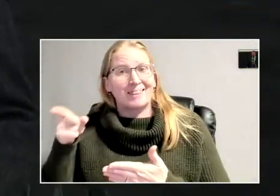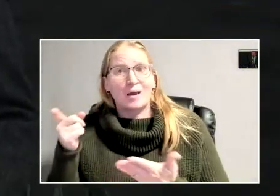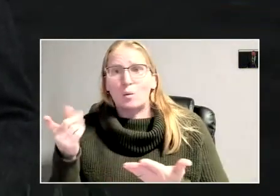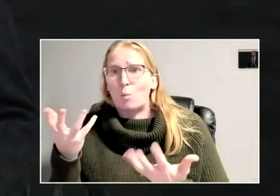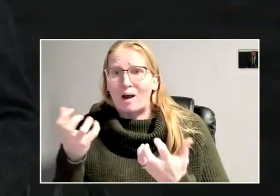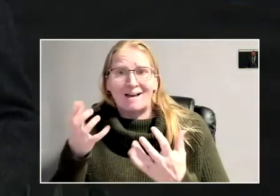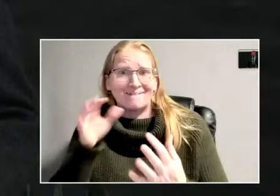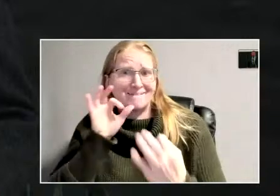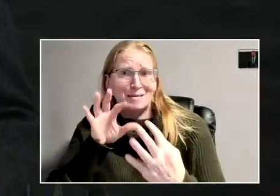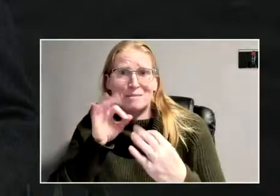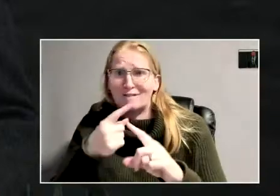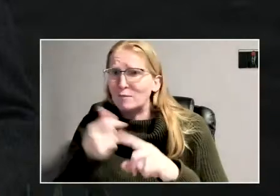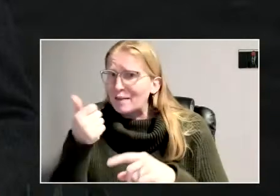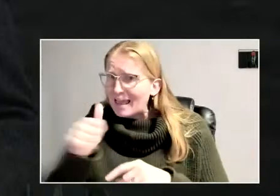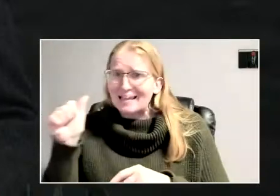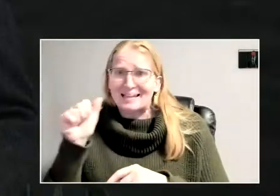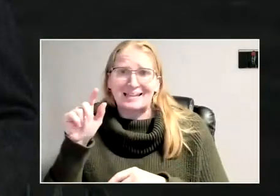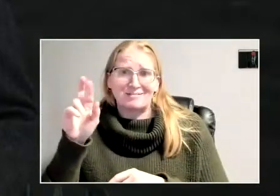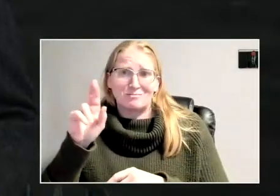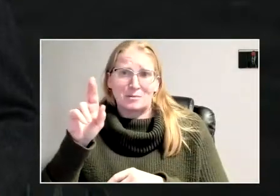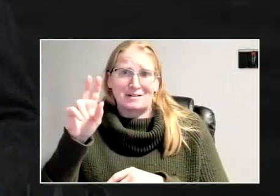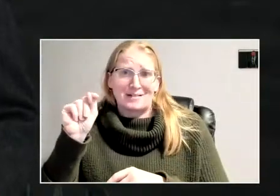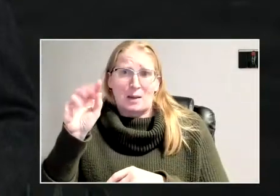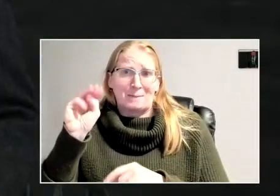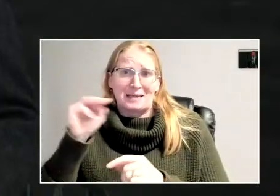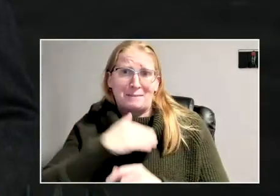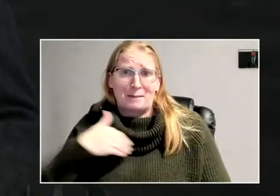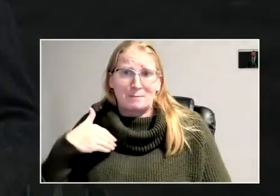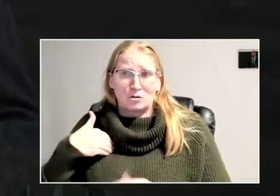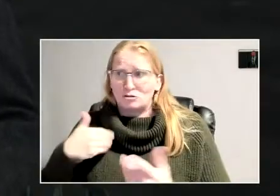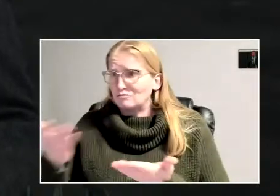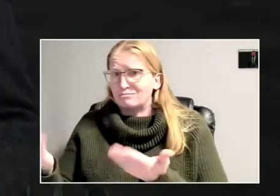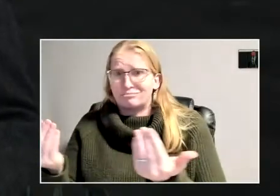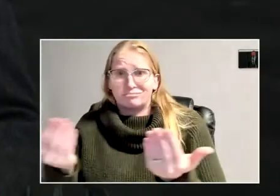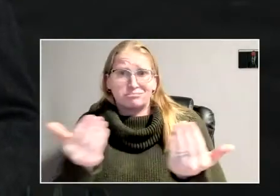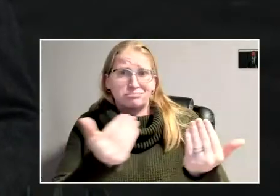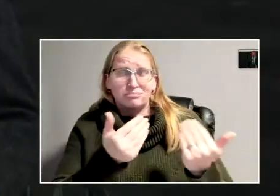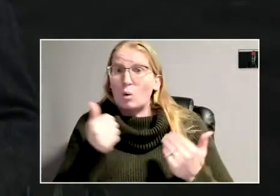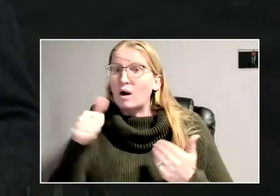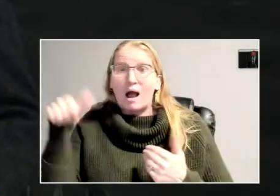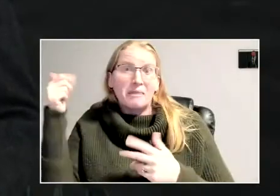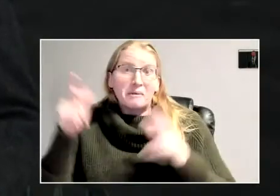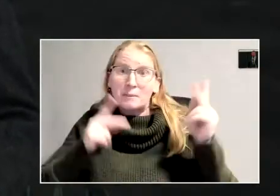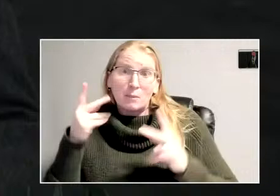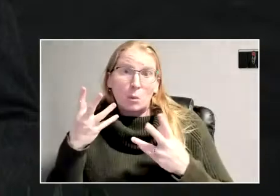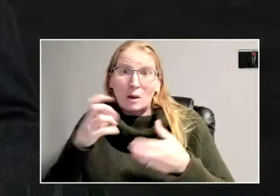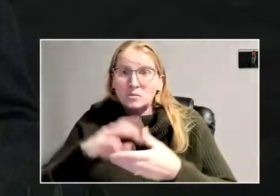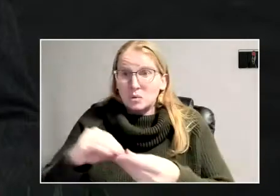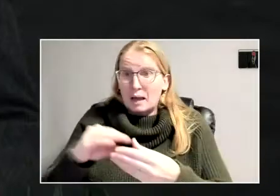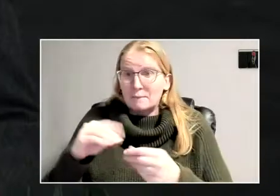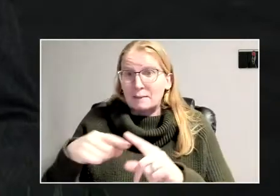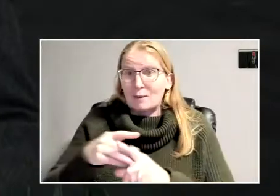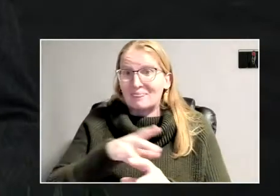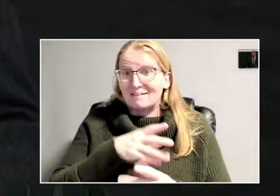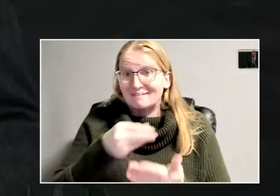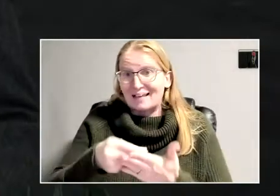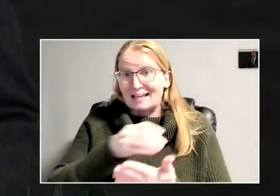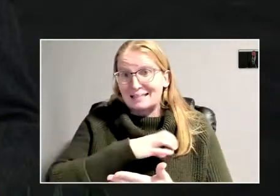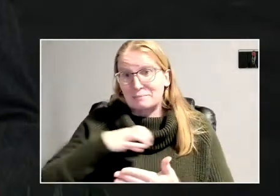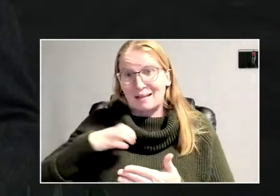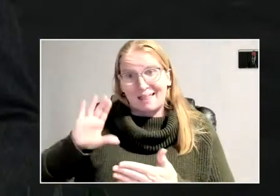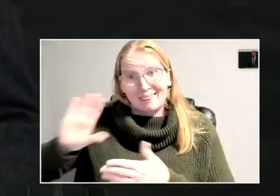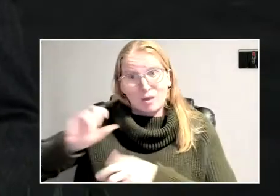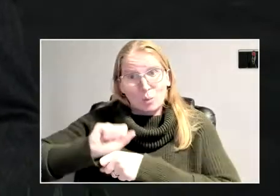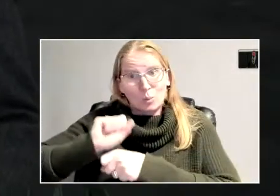town meeting representatives from anybody else who wants to comment on the finance committee work over the course of the